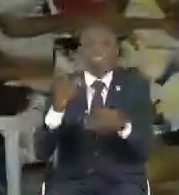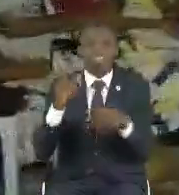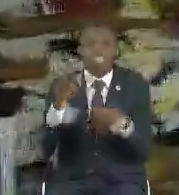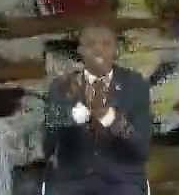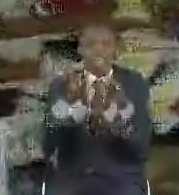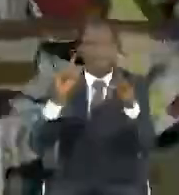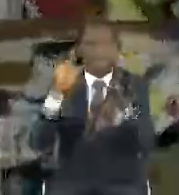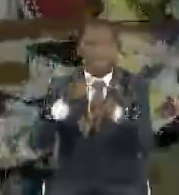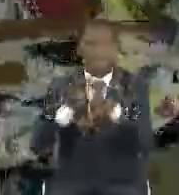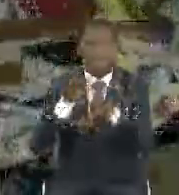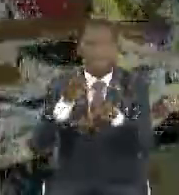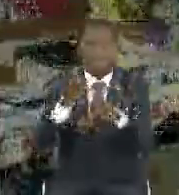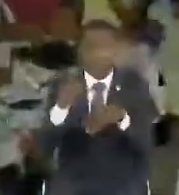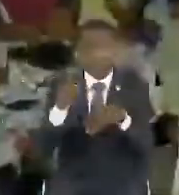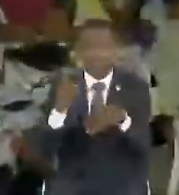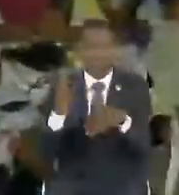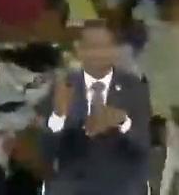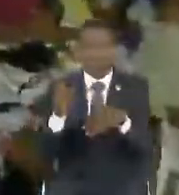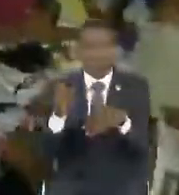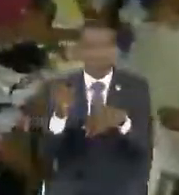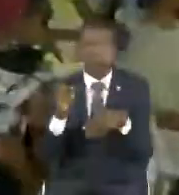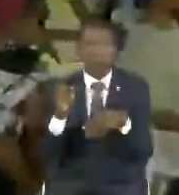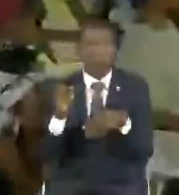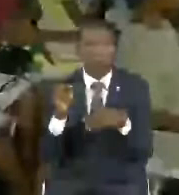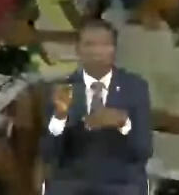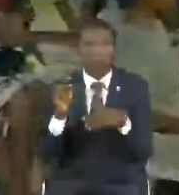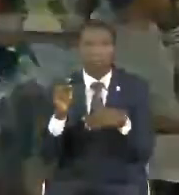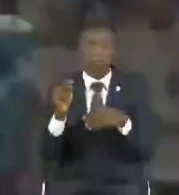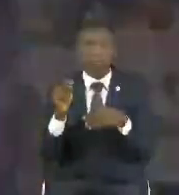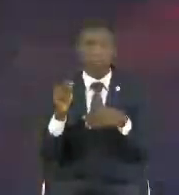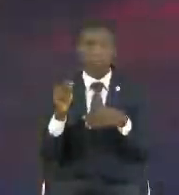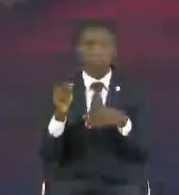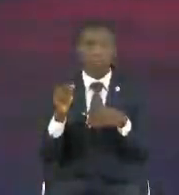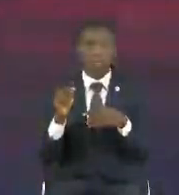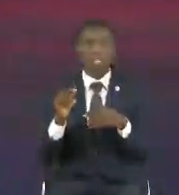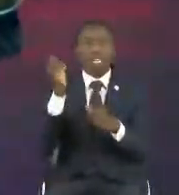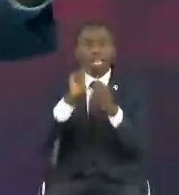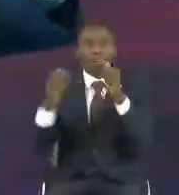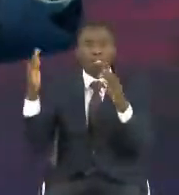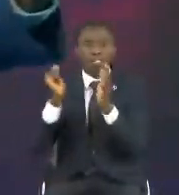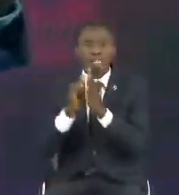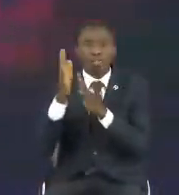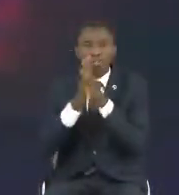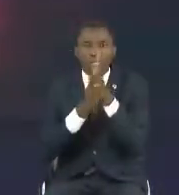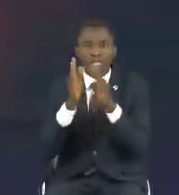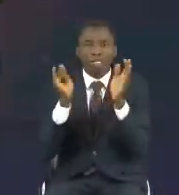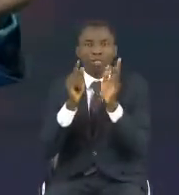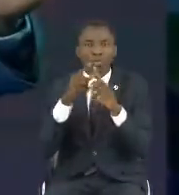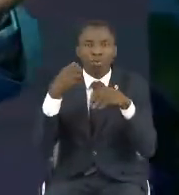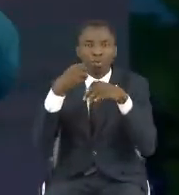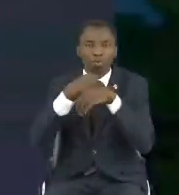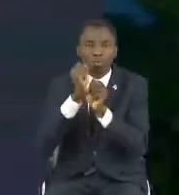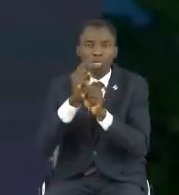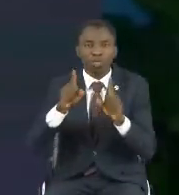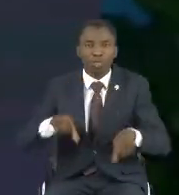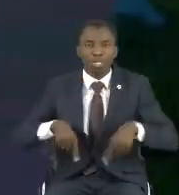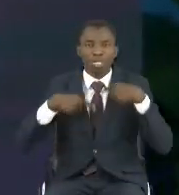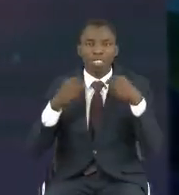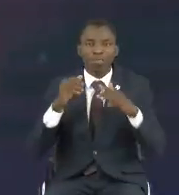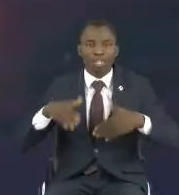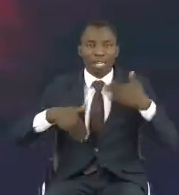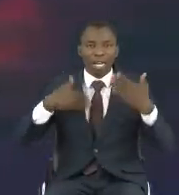Deliverance upon you. All the blessings, everything you desire to make you live a happy,